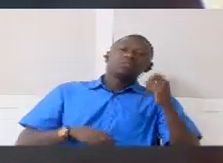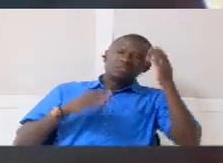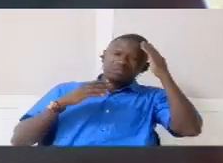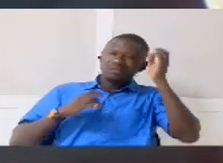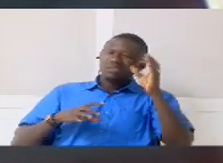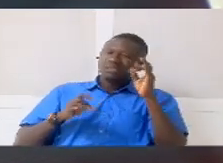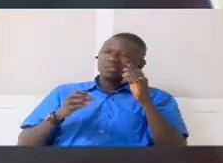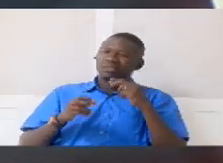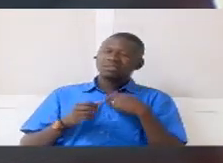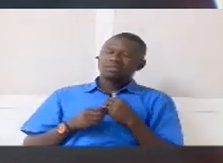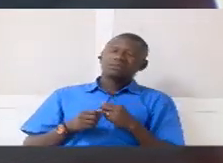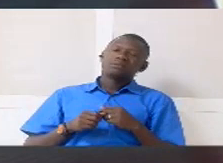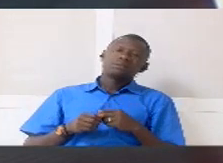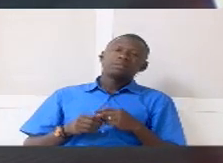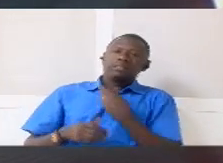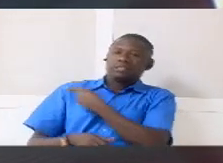treatment program.